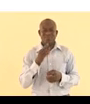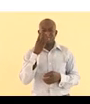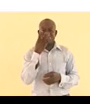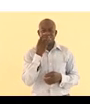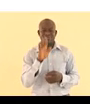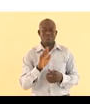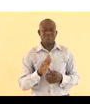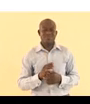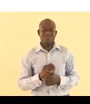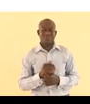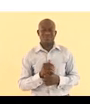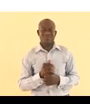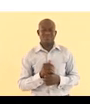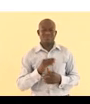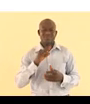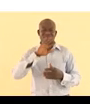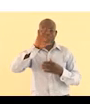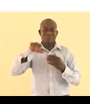favor.